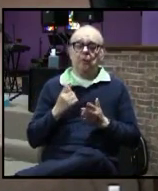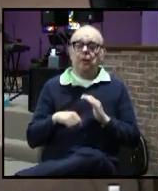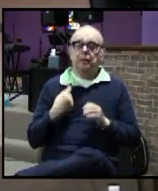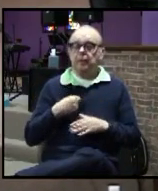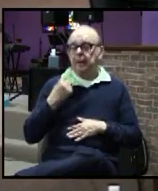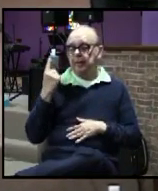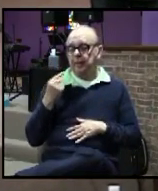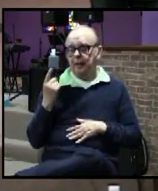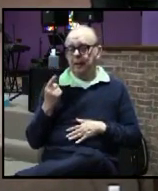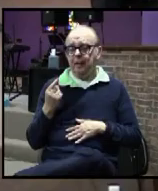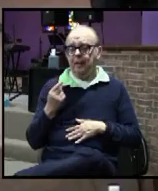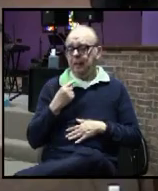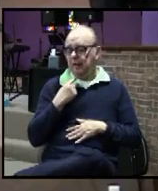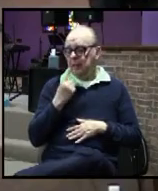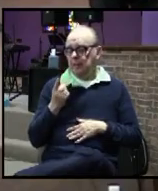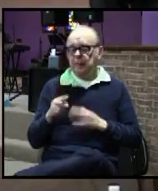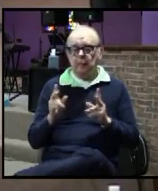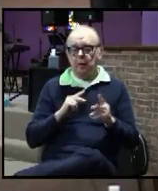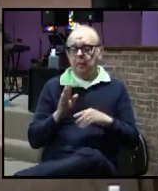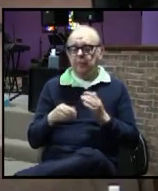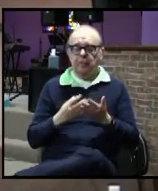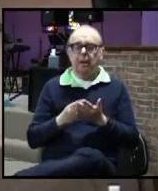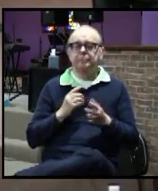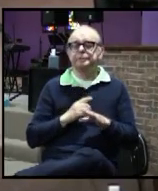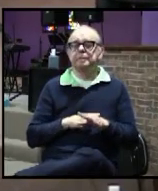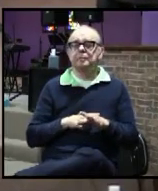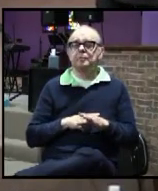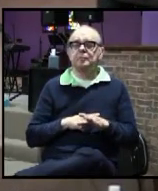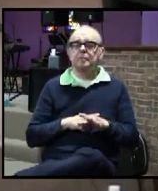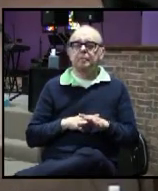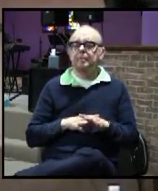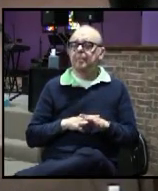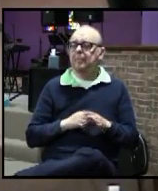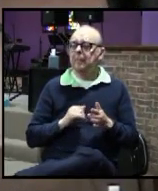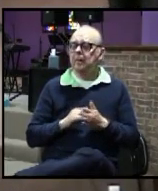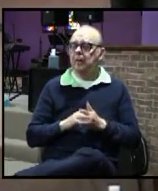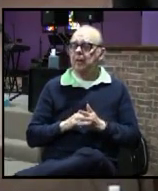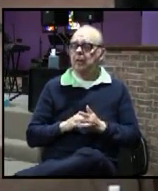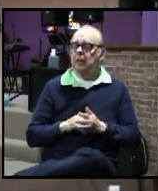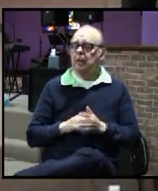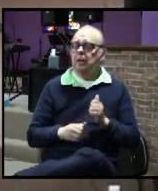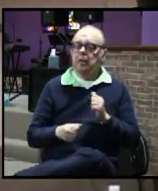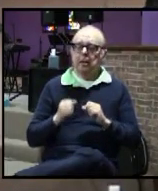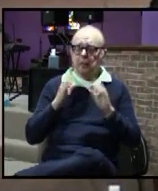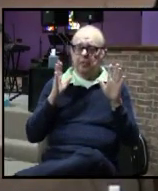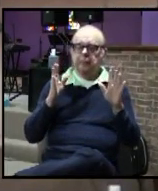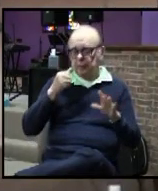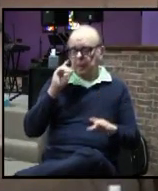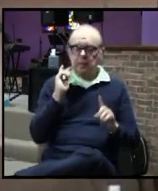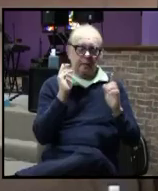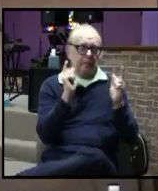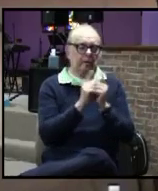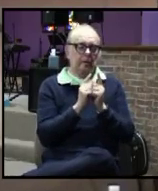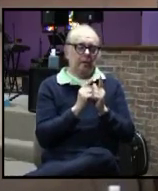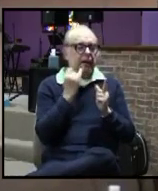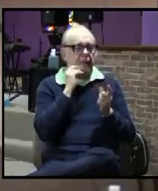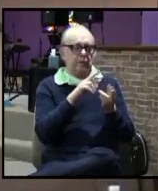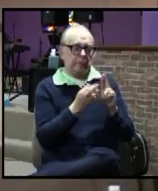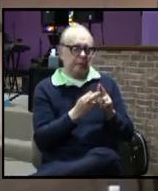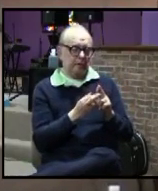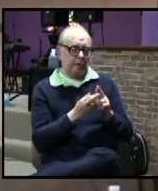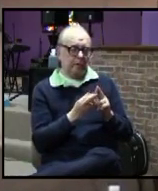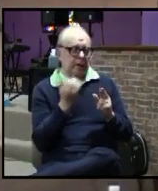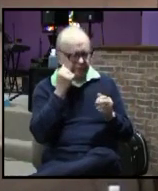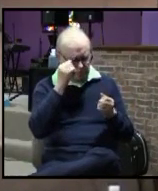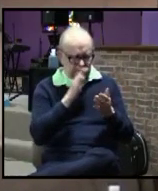is. I tell people this all the time. Look, this is the most amazing thing. God comes to you and says, if